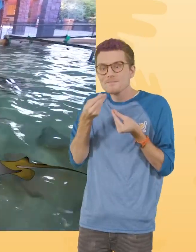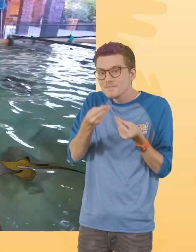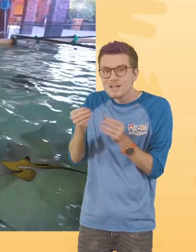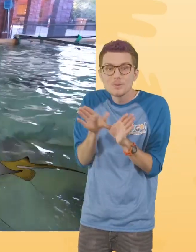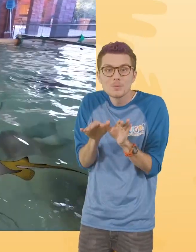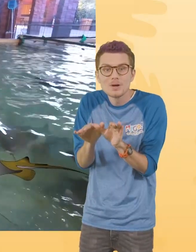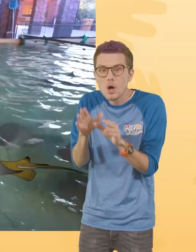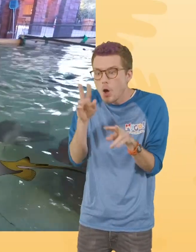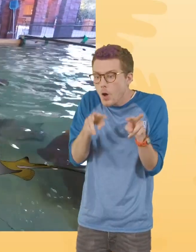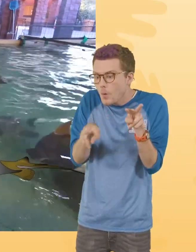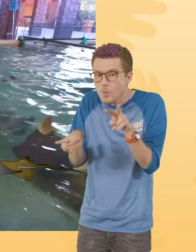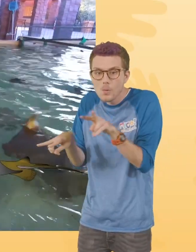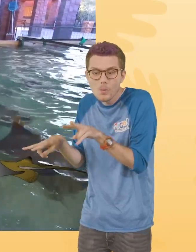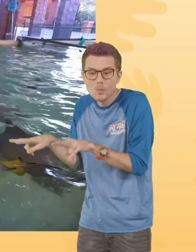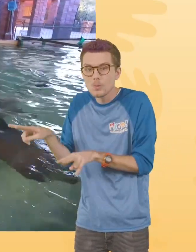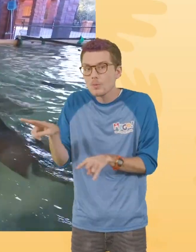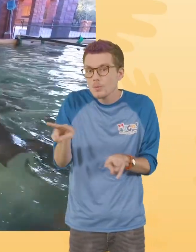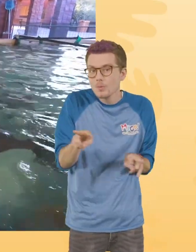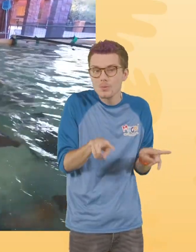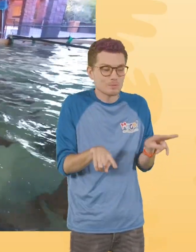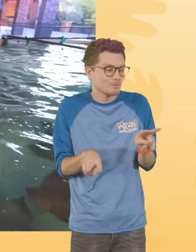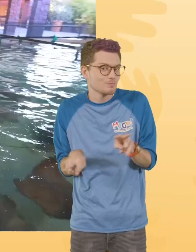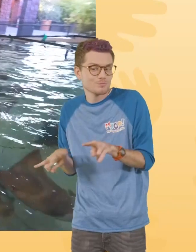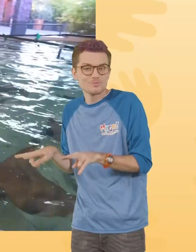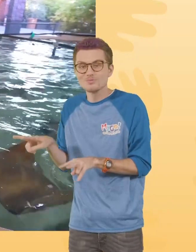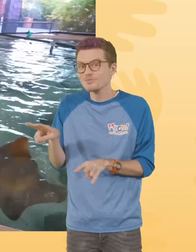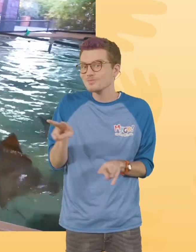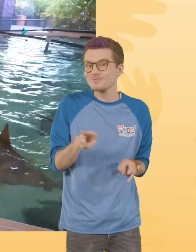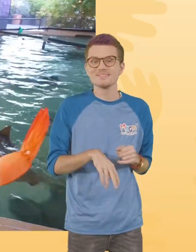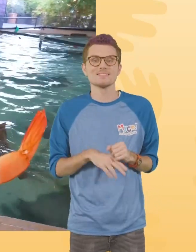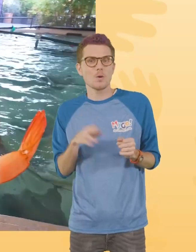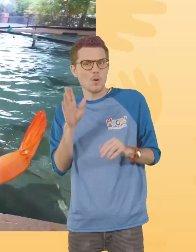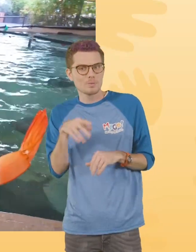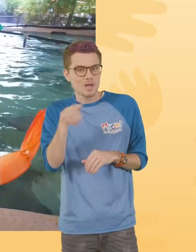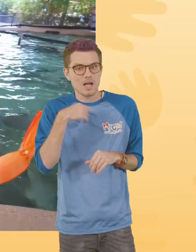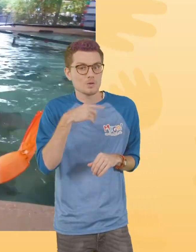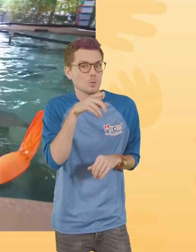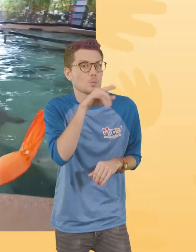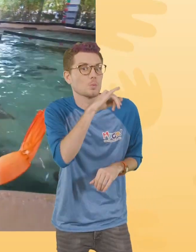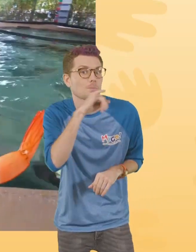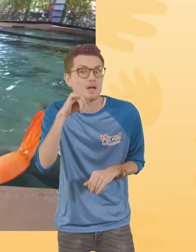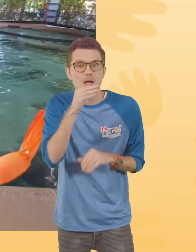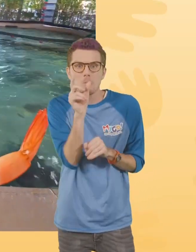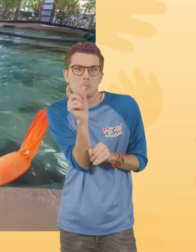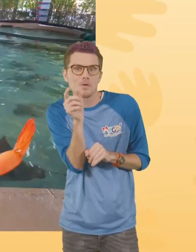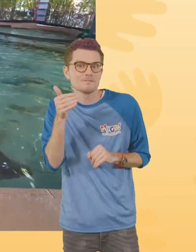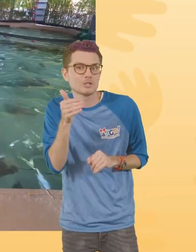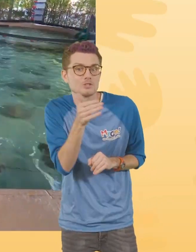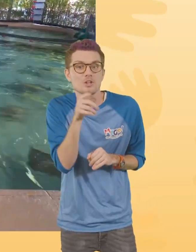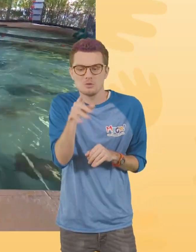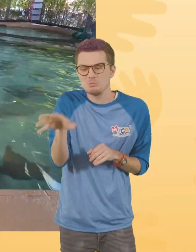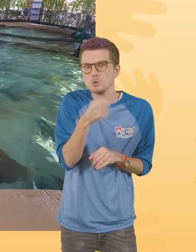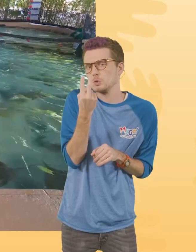stingrays. Okay, so look at them. They have shrimp and smelt, so you can take a